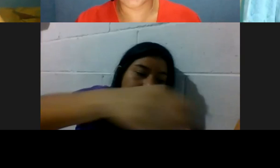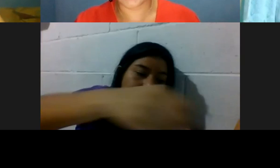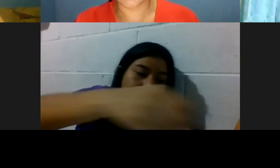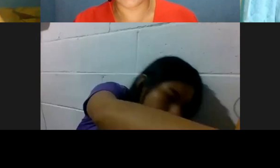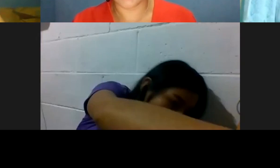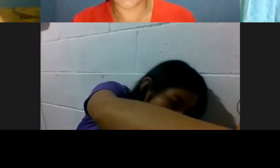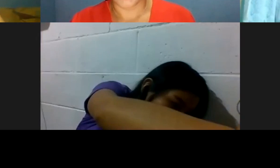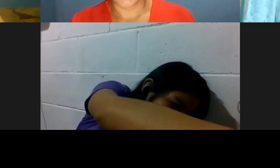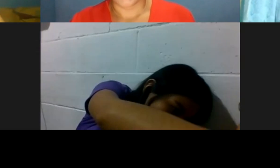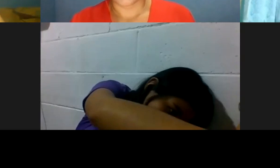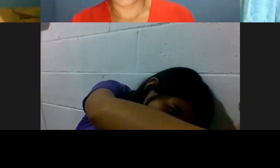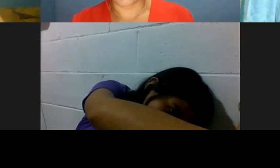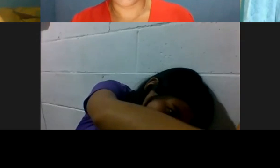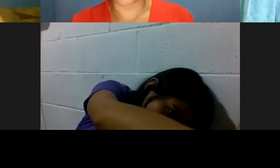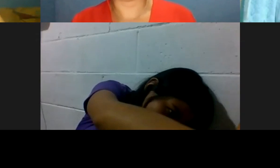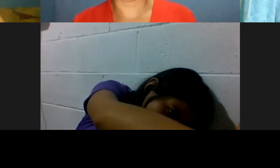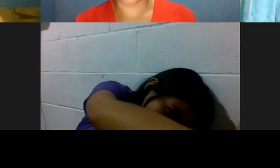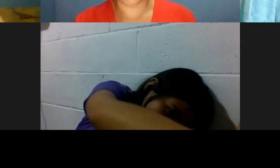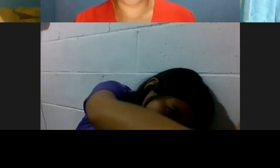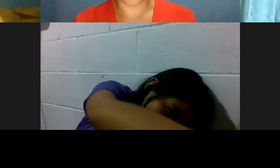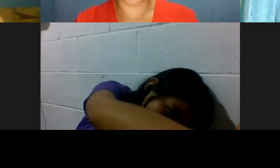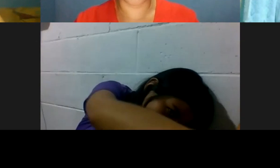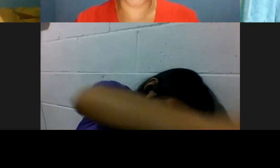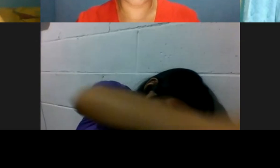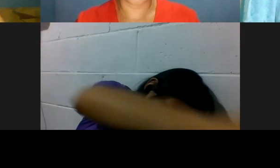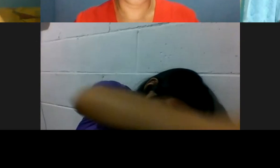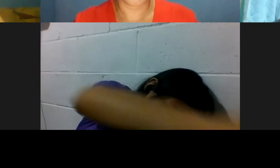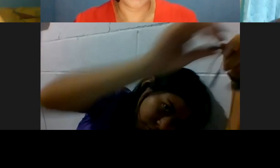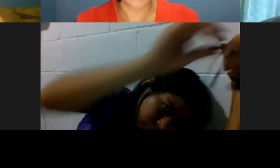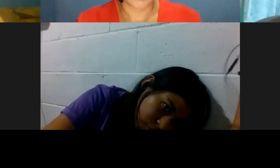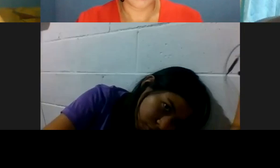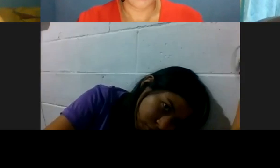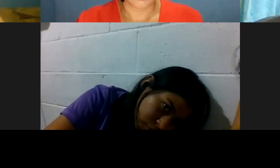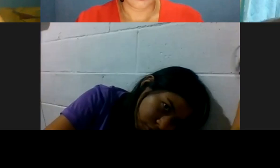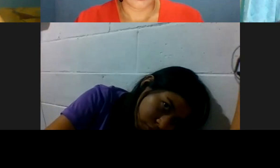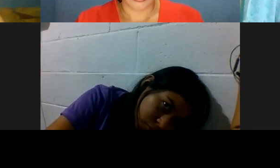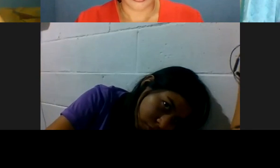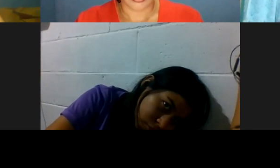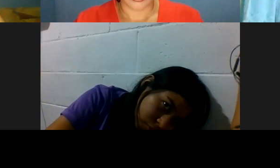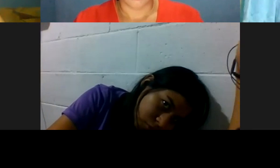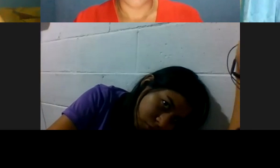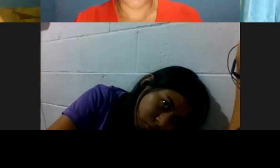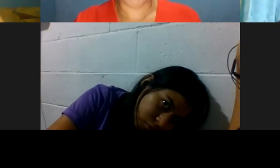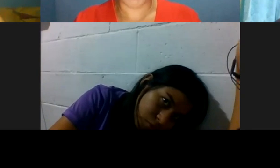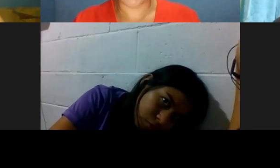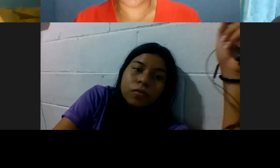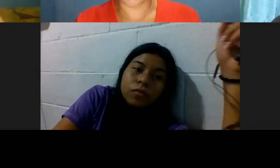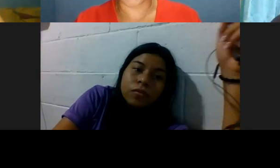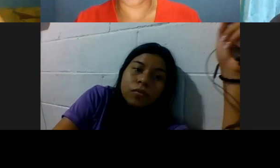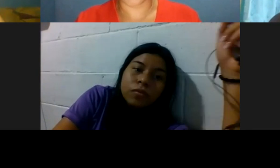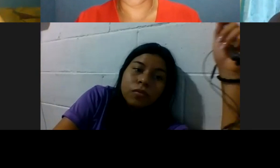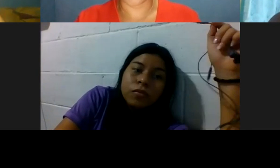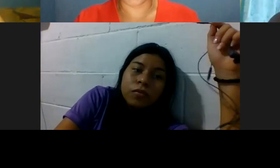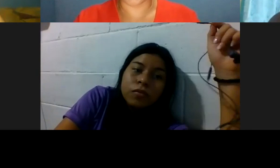Tired? Yes. A heavy day at work? What? Un día pesado